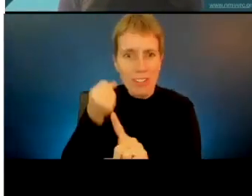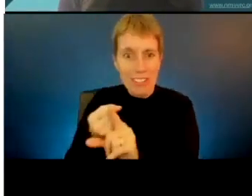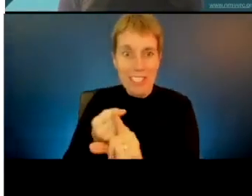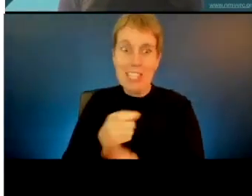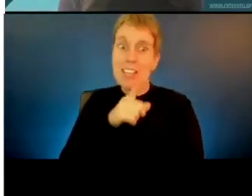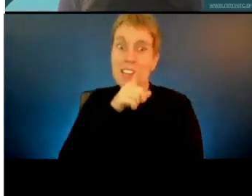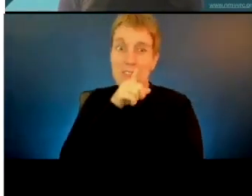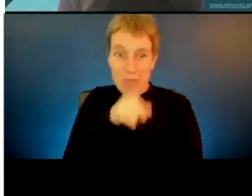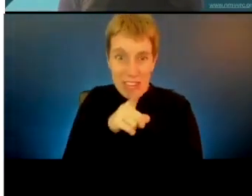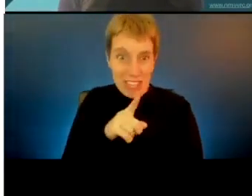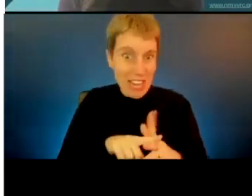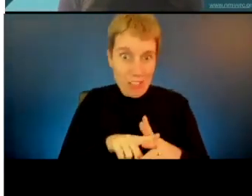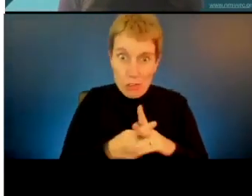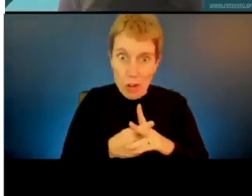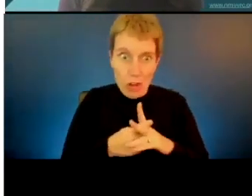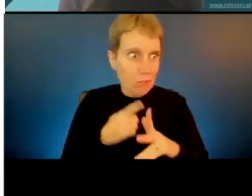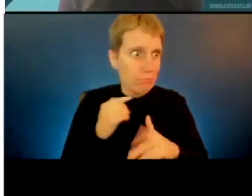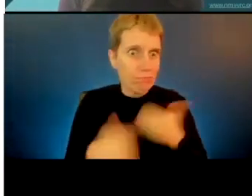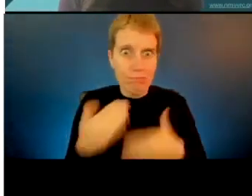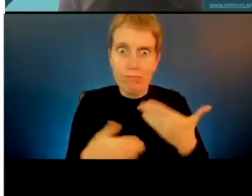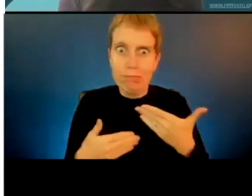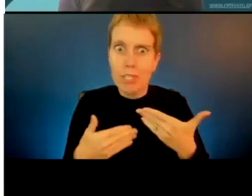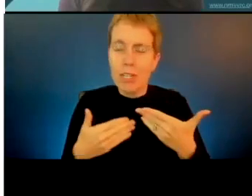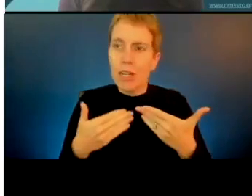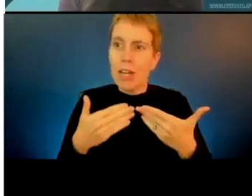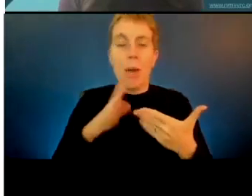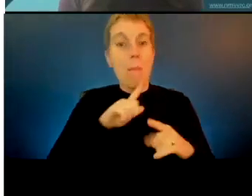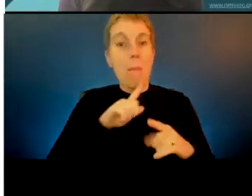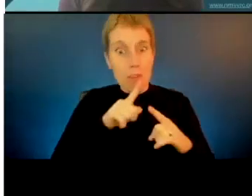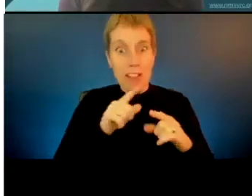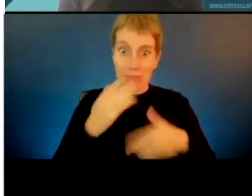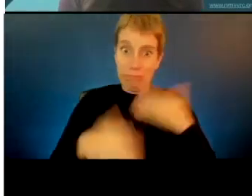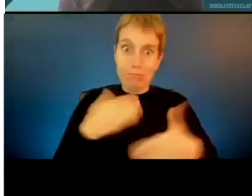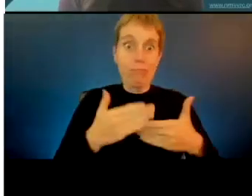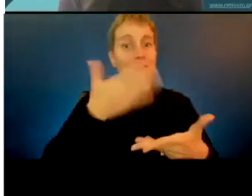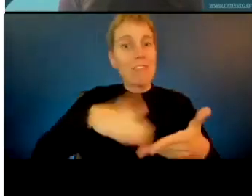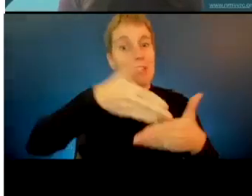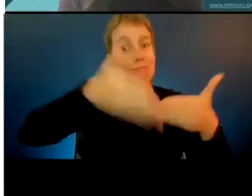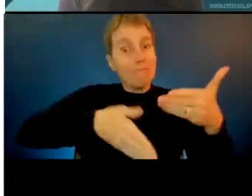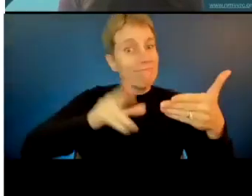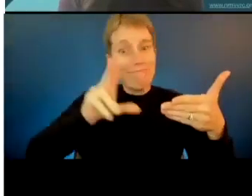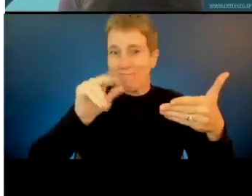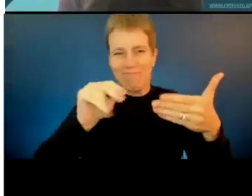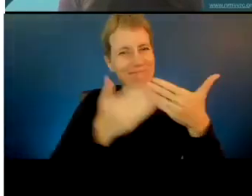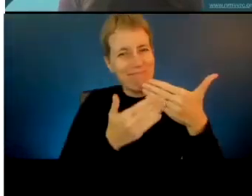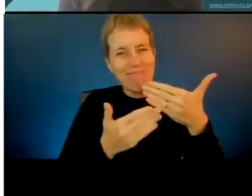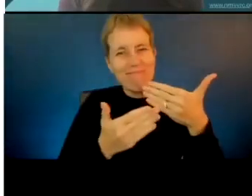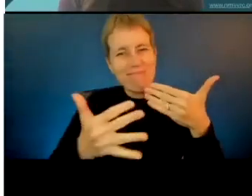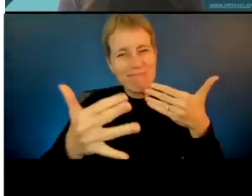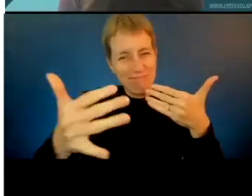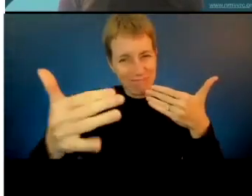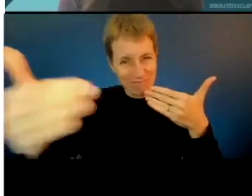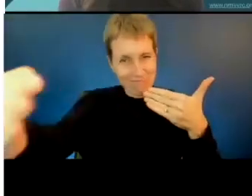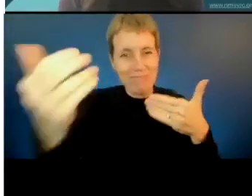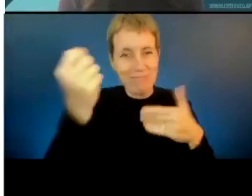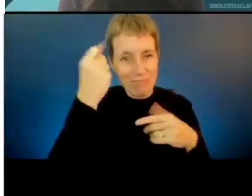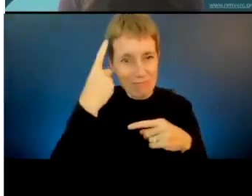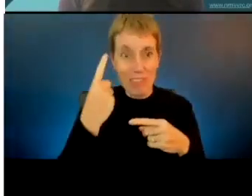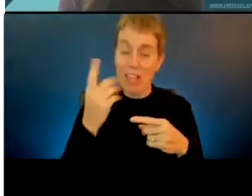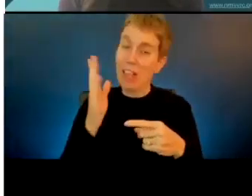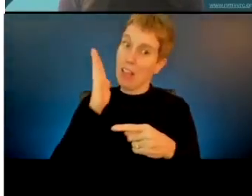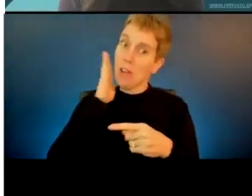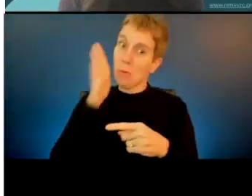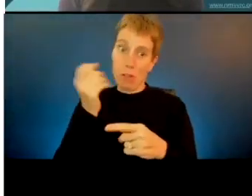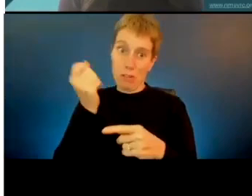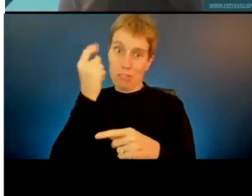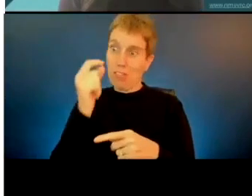at the start. It'll be closely observed and evaluated. It includes the prying eyes of the press. It will